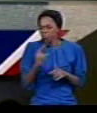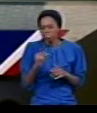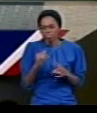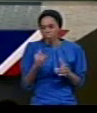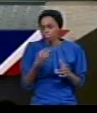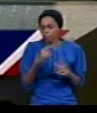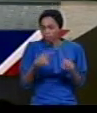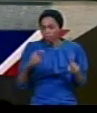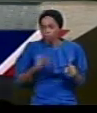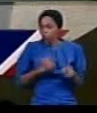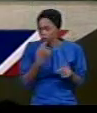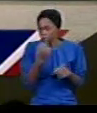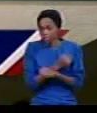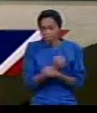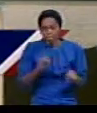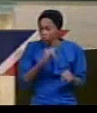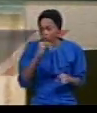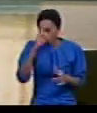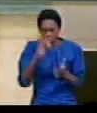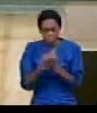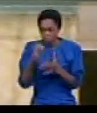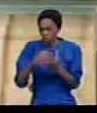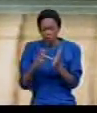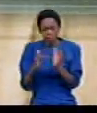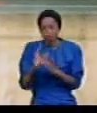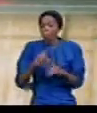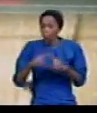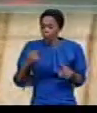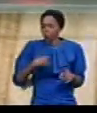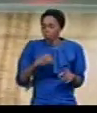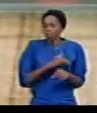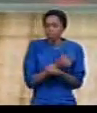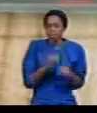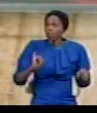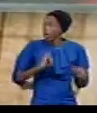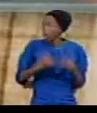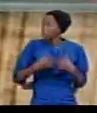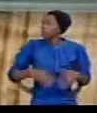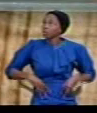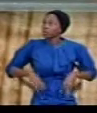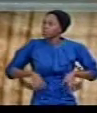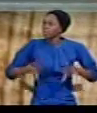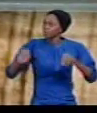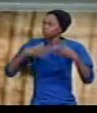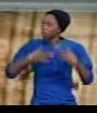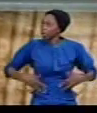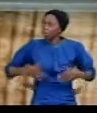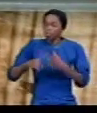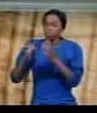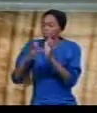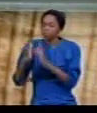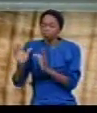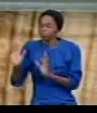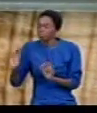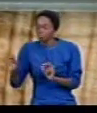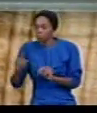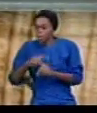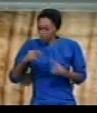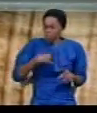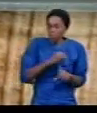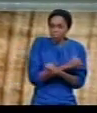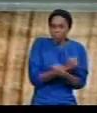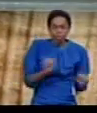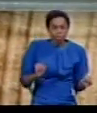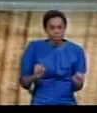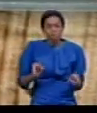Christ, but I'm saved. I will not give my heart, my life to Christ, but I'm saved. How are you saved? By